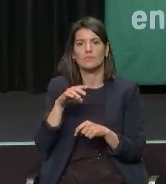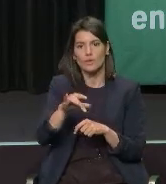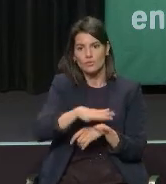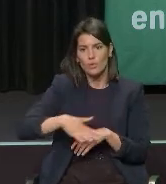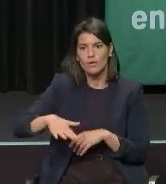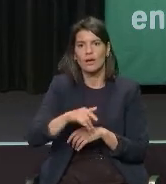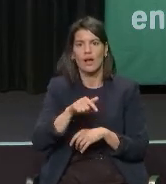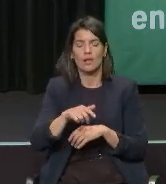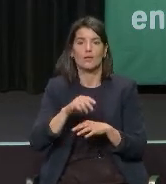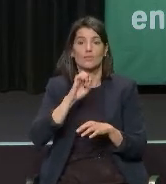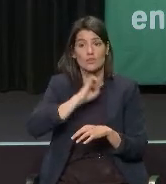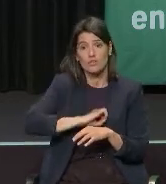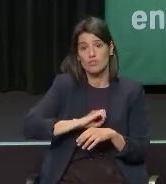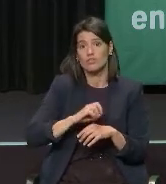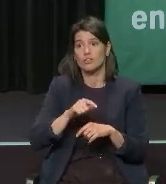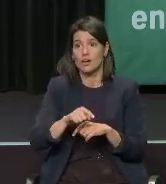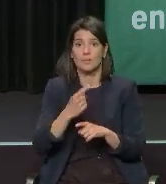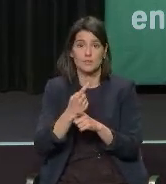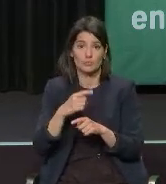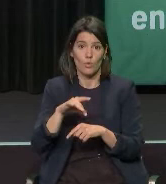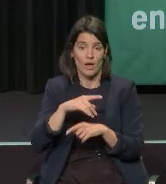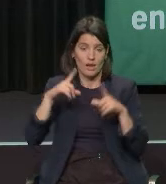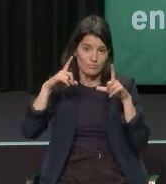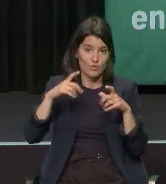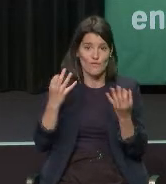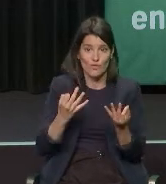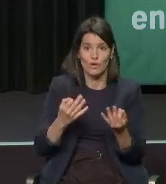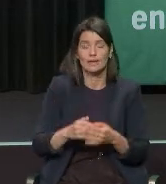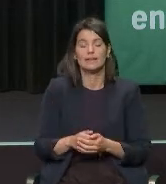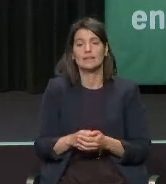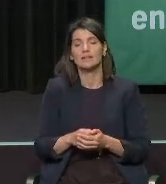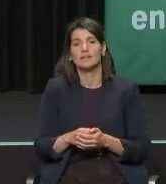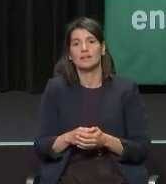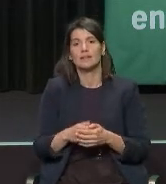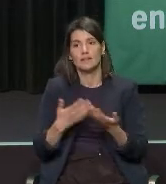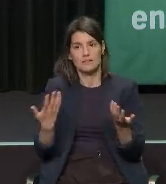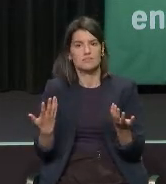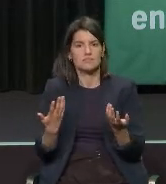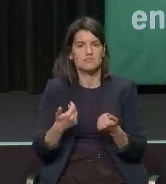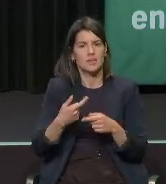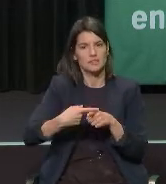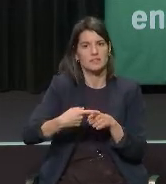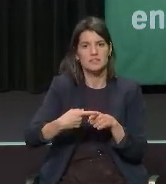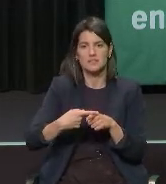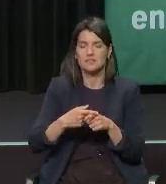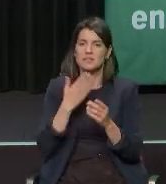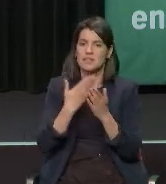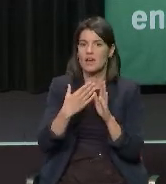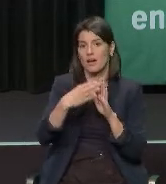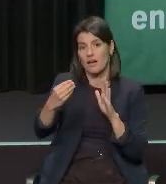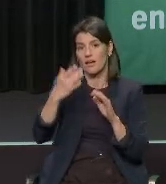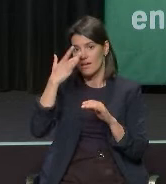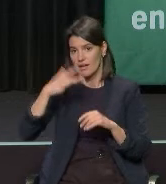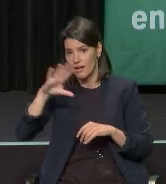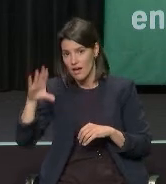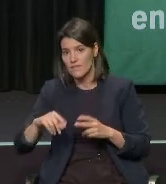is coincident with a JEDI shot, and it should be very interesting. So this will be replicated then in Africa and